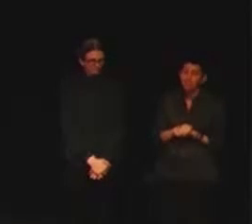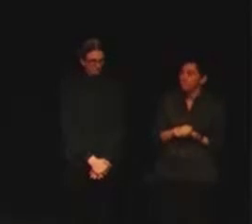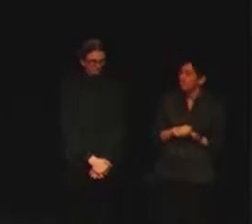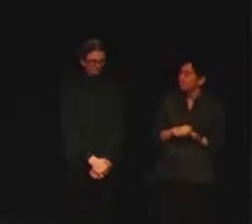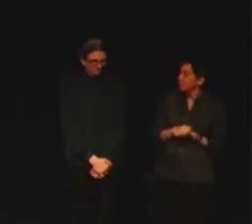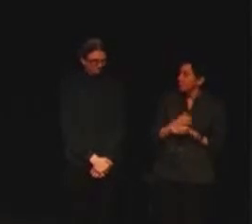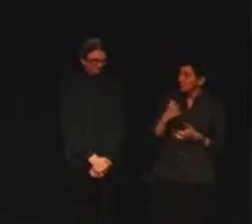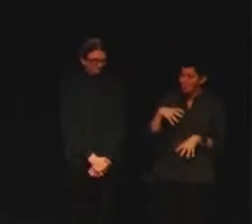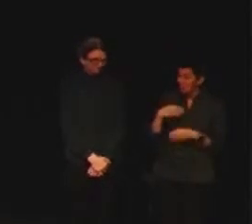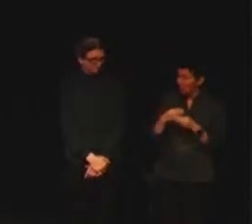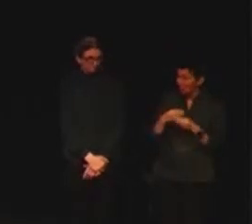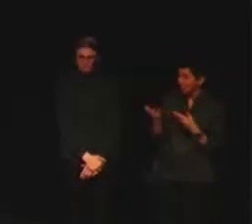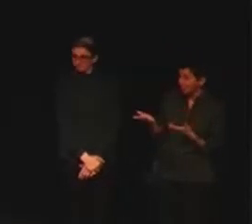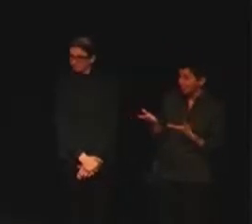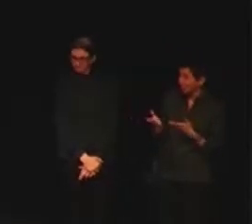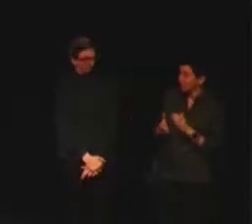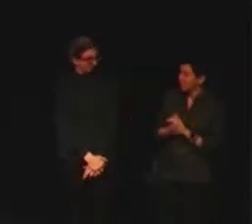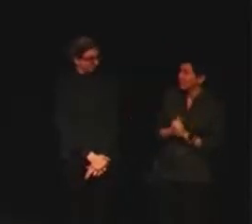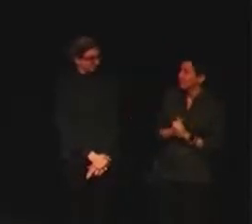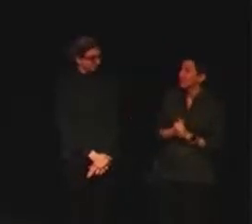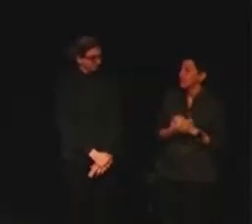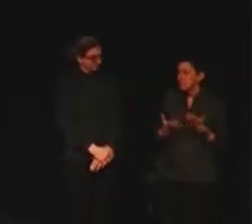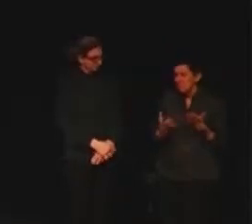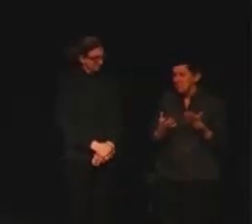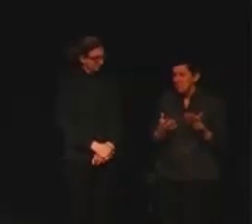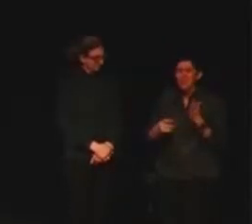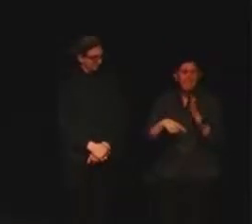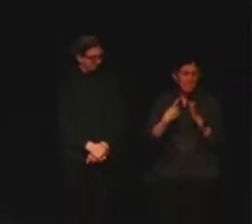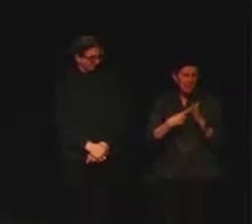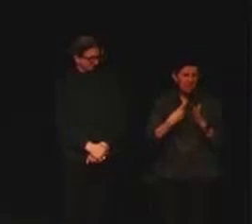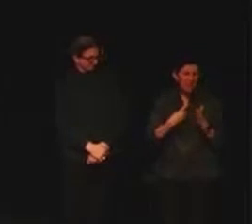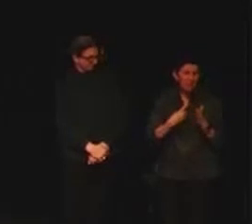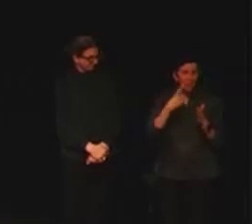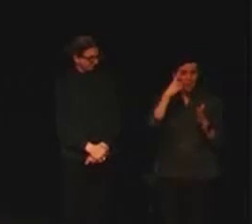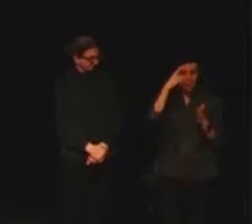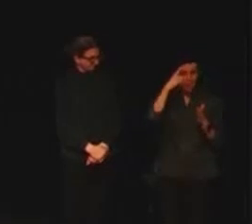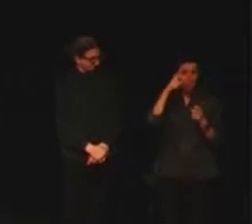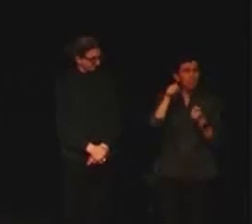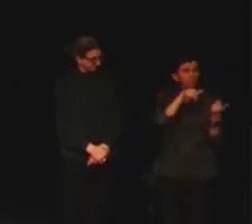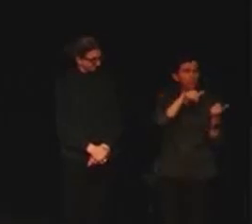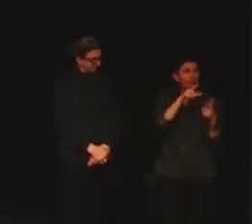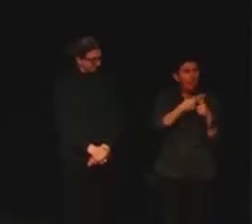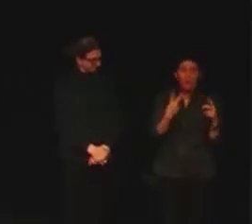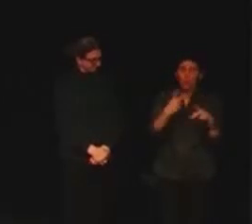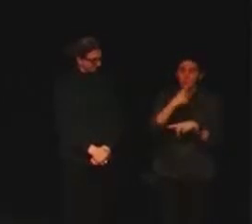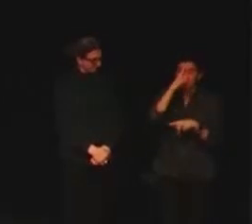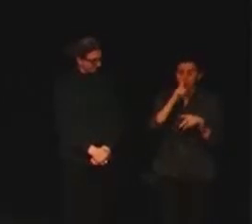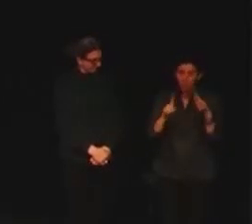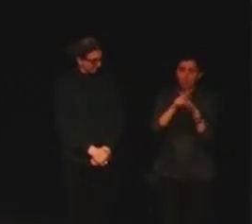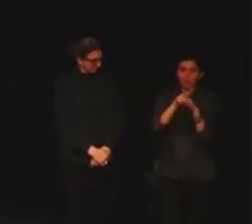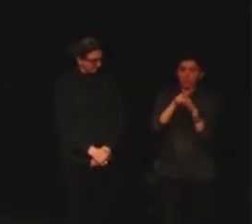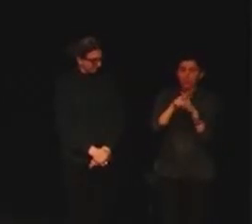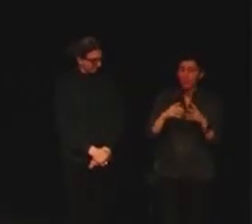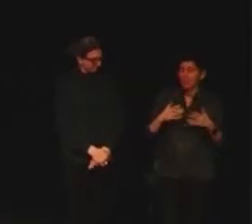Anything you want to add, Jeff? But sometimes it's replaced with a worse thought. Yeah. Which is the thing. I know my personal experience with anxiety